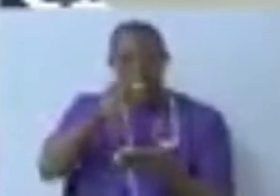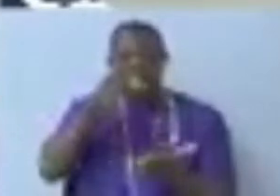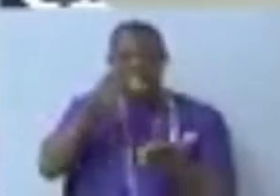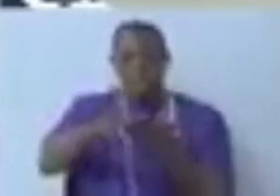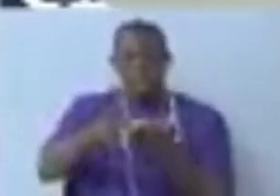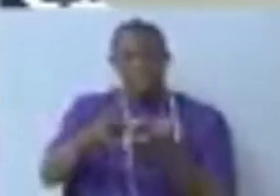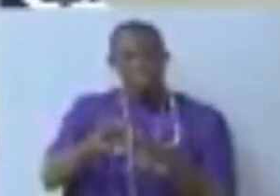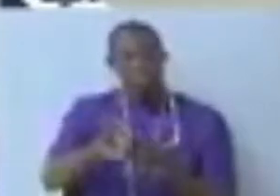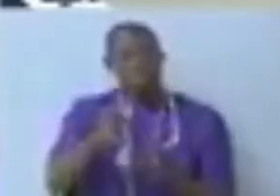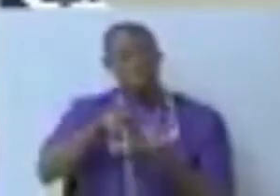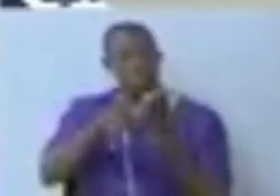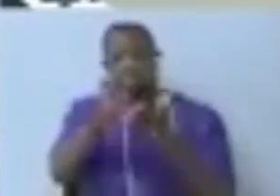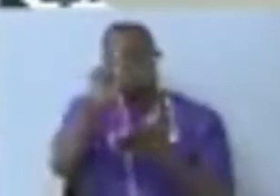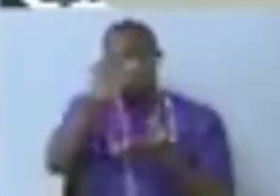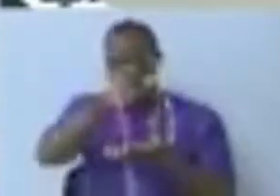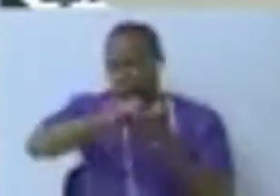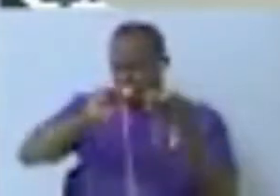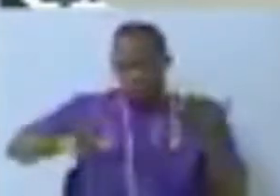remember,